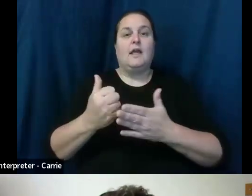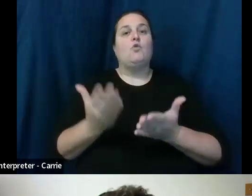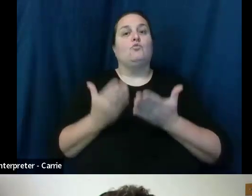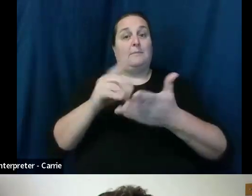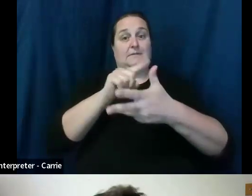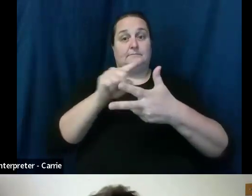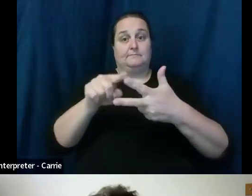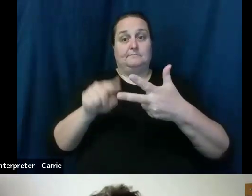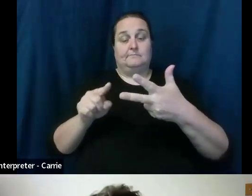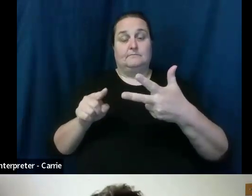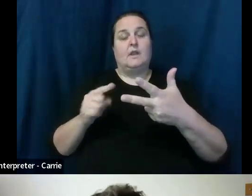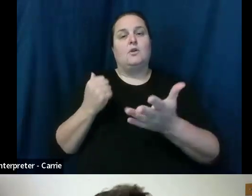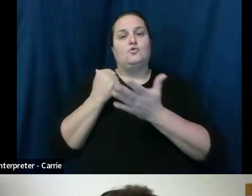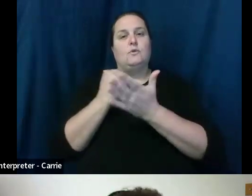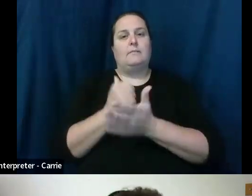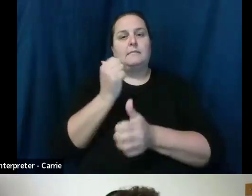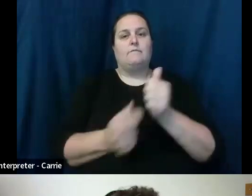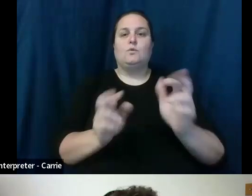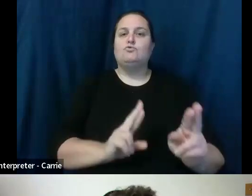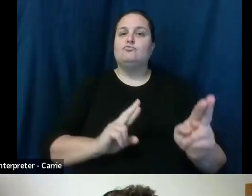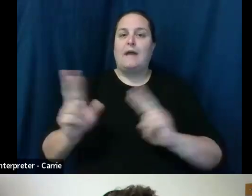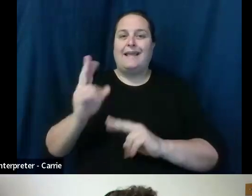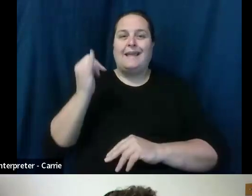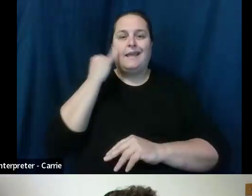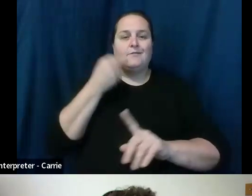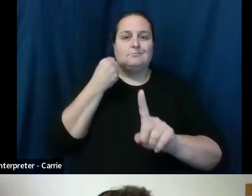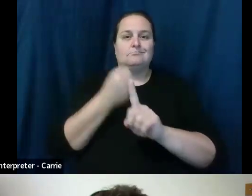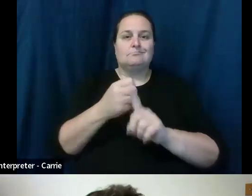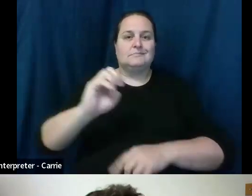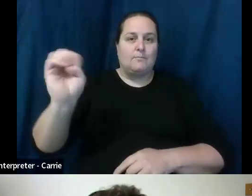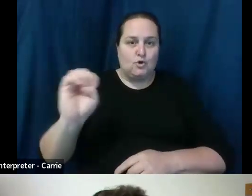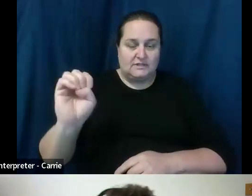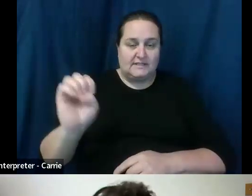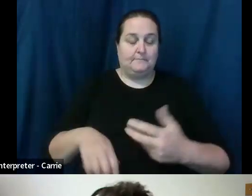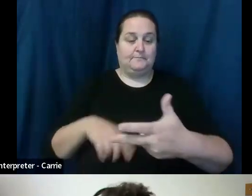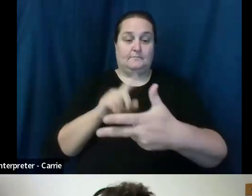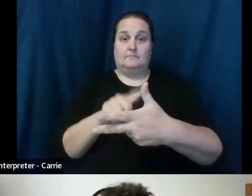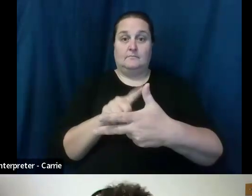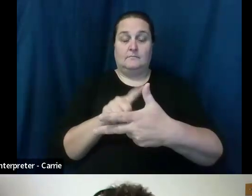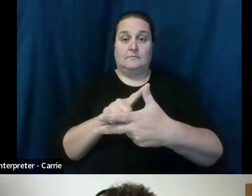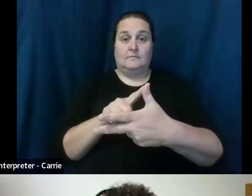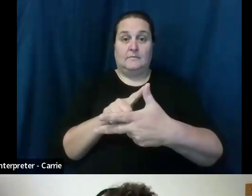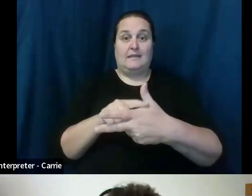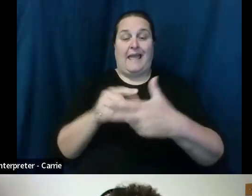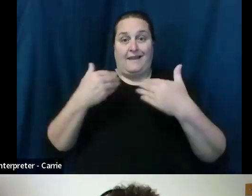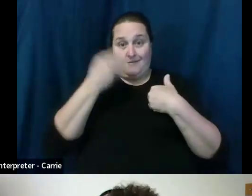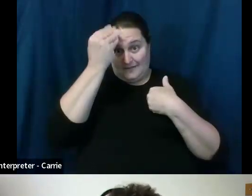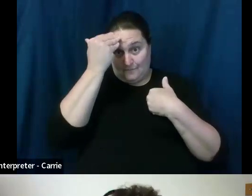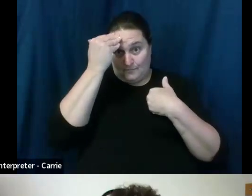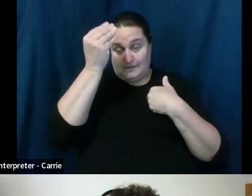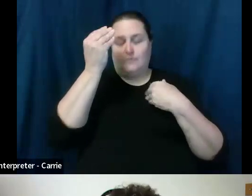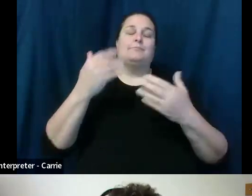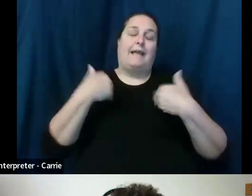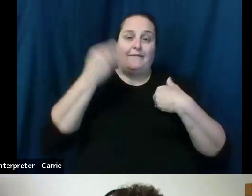keep everybody ready to go in case of an emergency. So they want you to be informed, make a